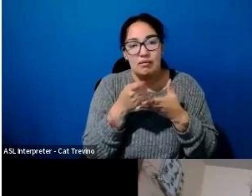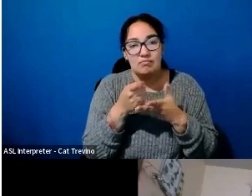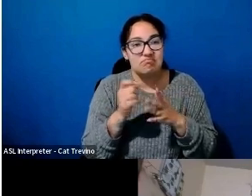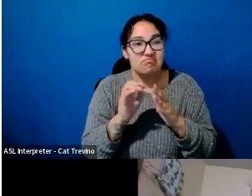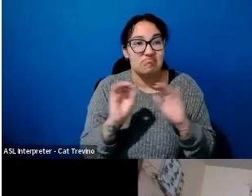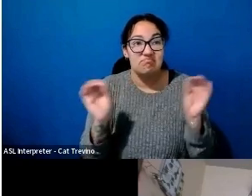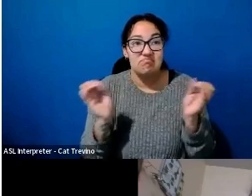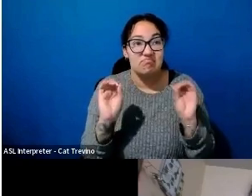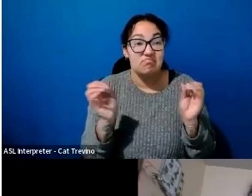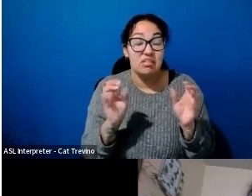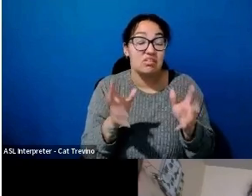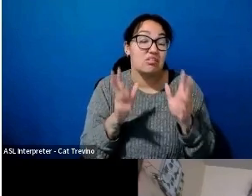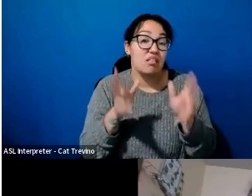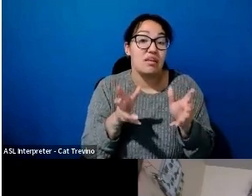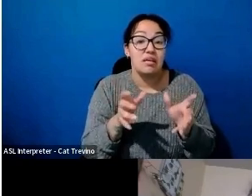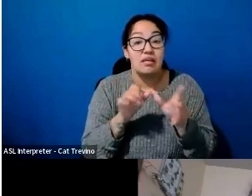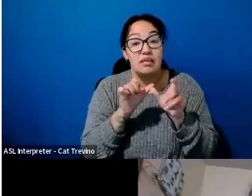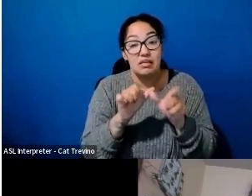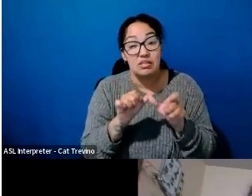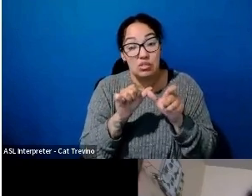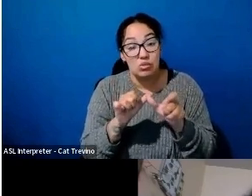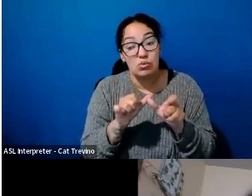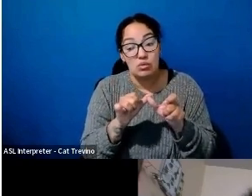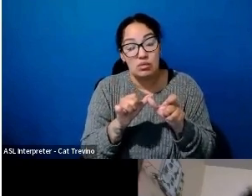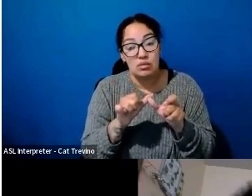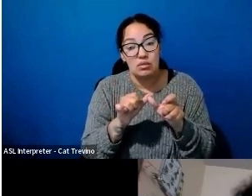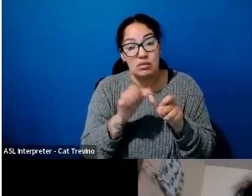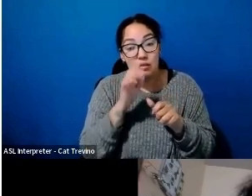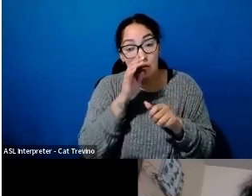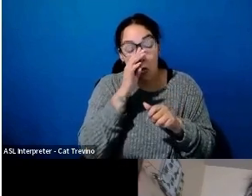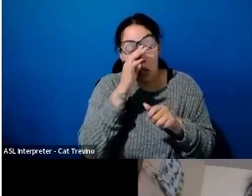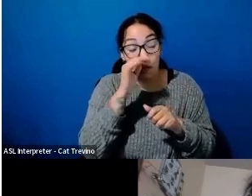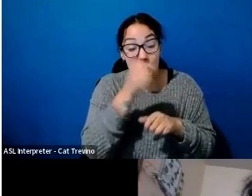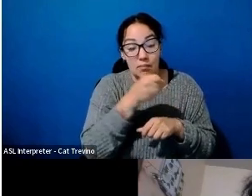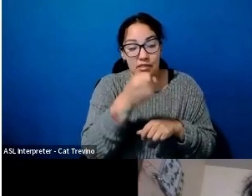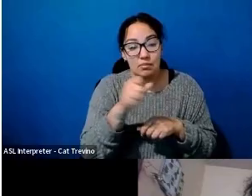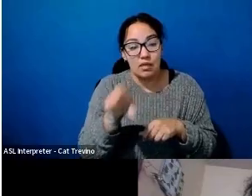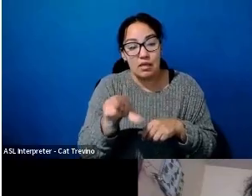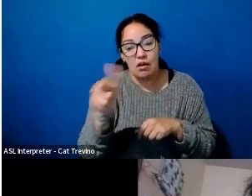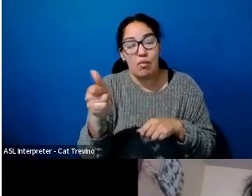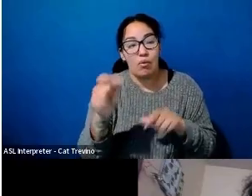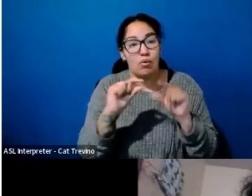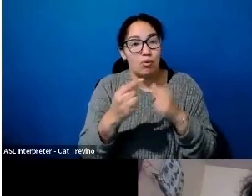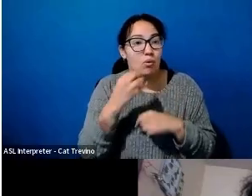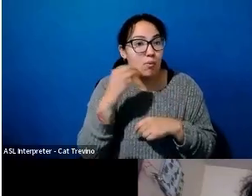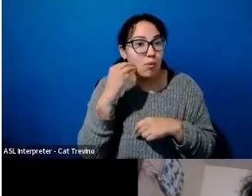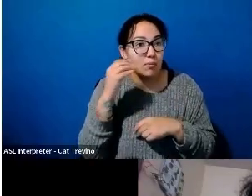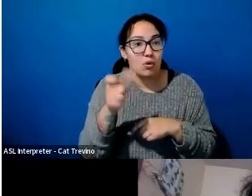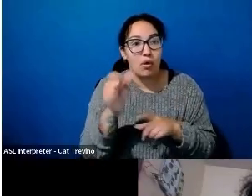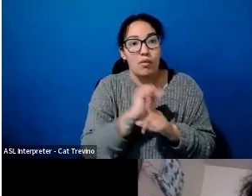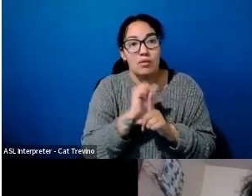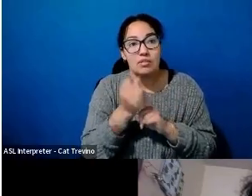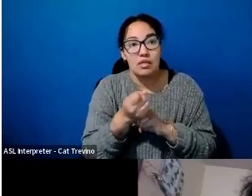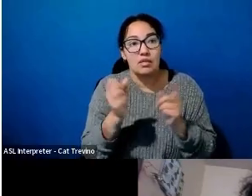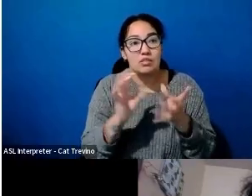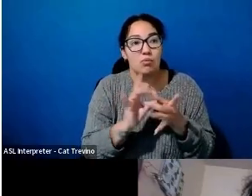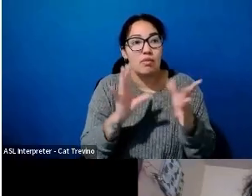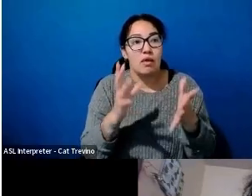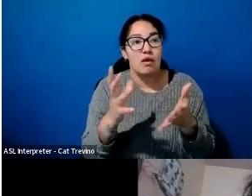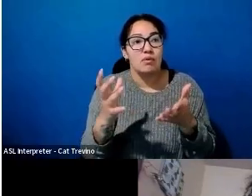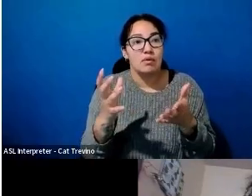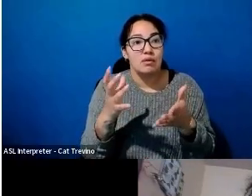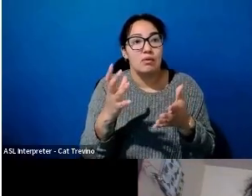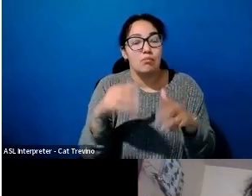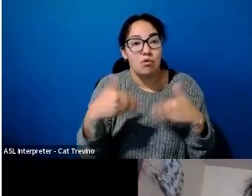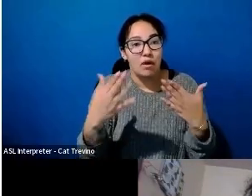They just let it be, and they just kept continuing to place me in other group homes and other settings without getting the additional help that I